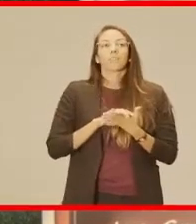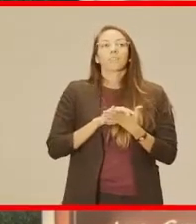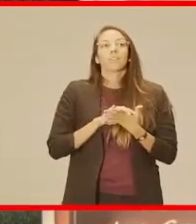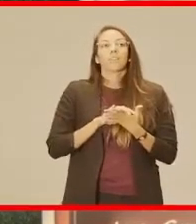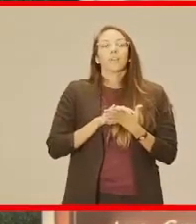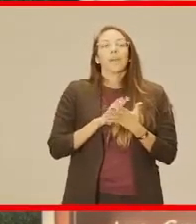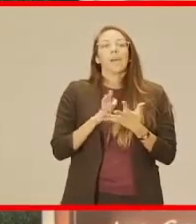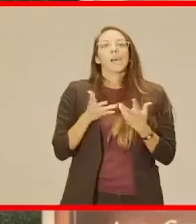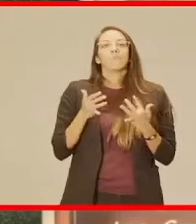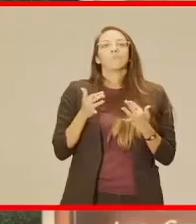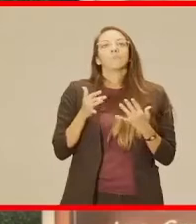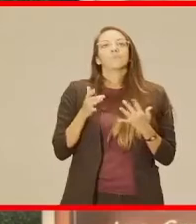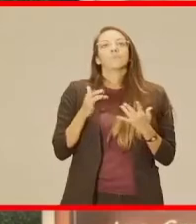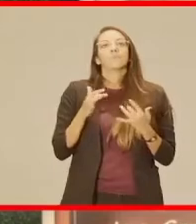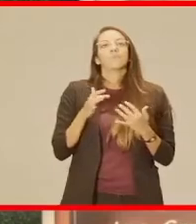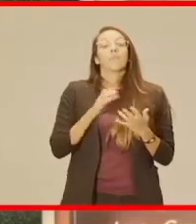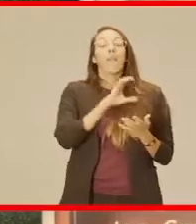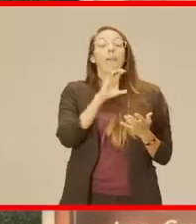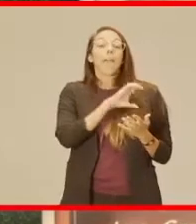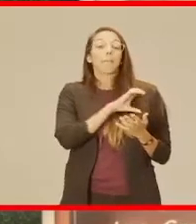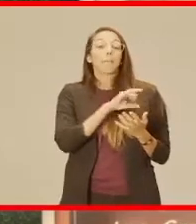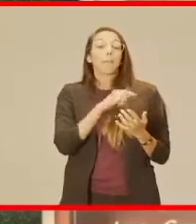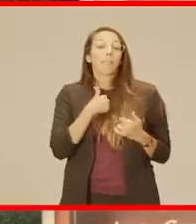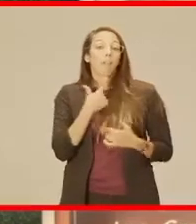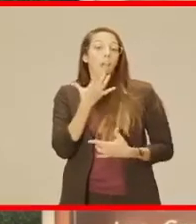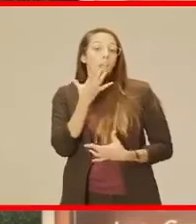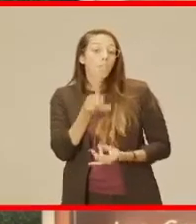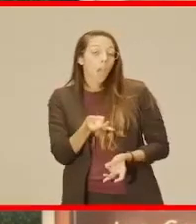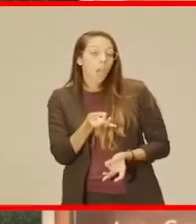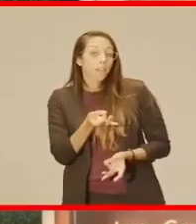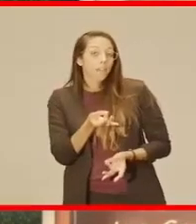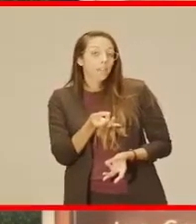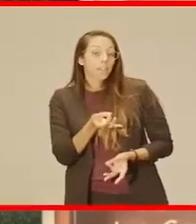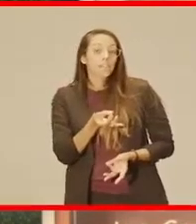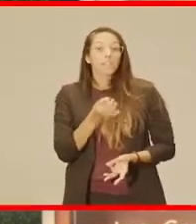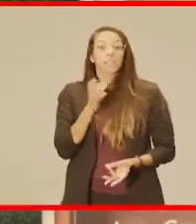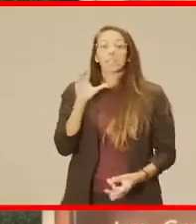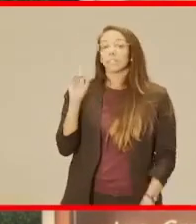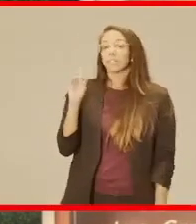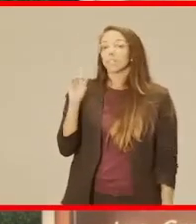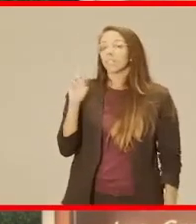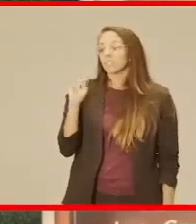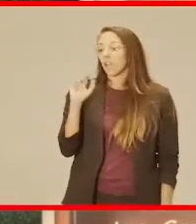An anime that I like is Duncan Rompa.